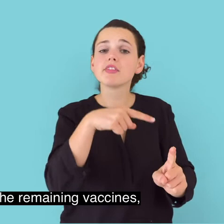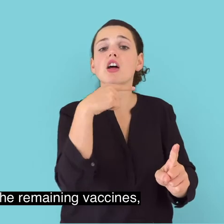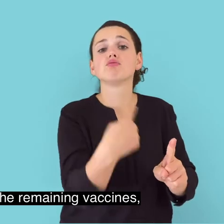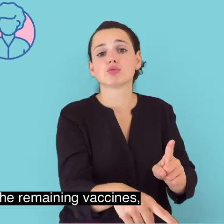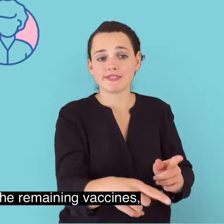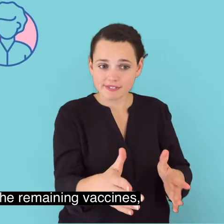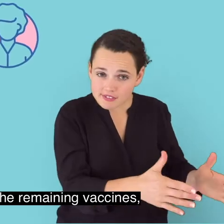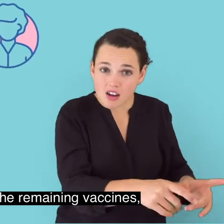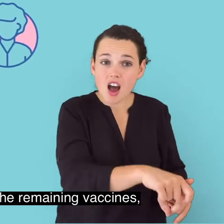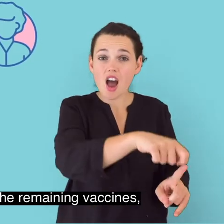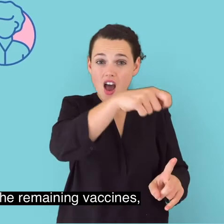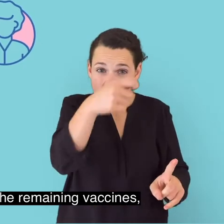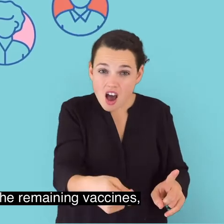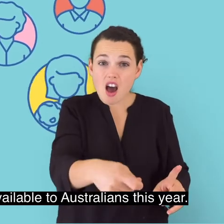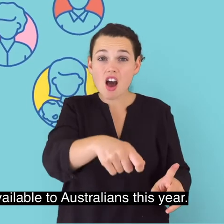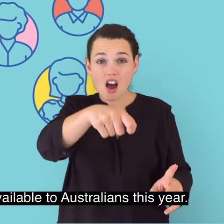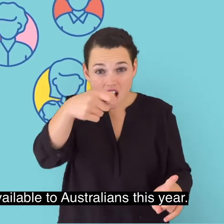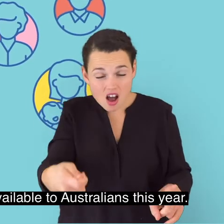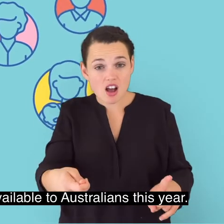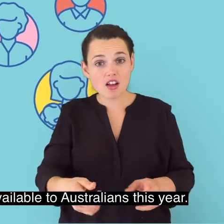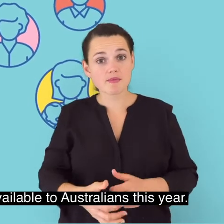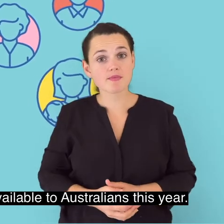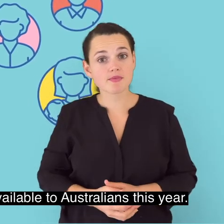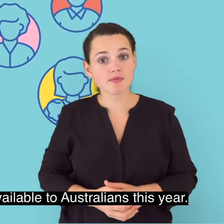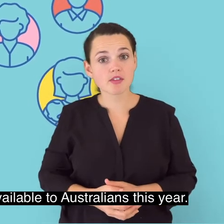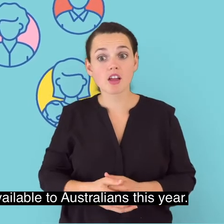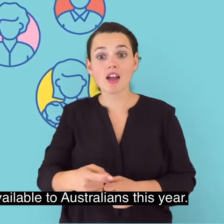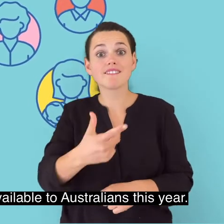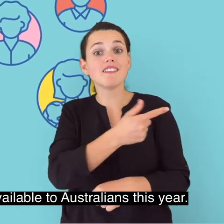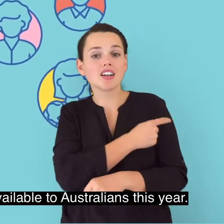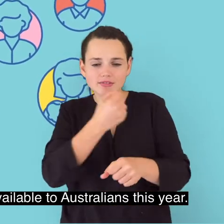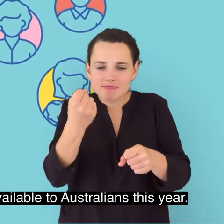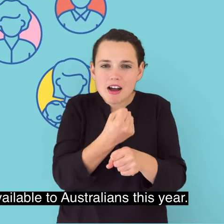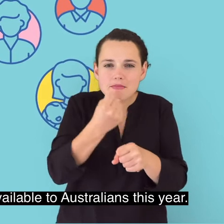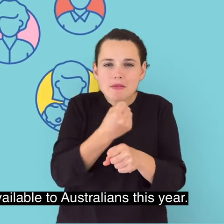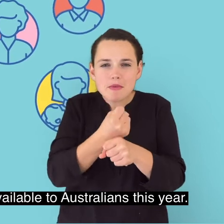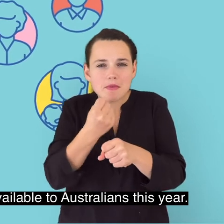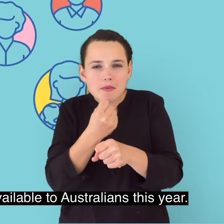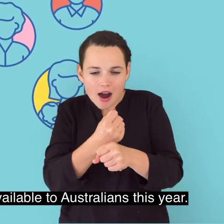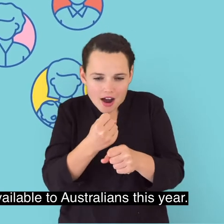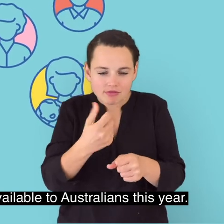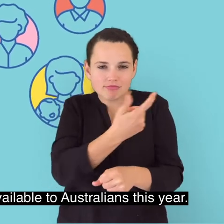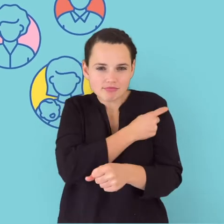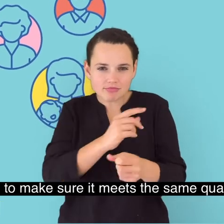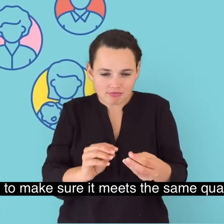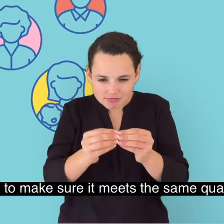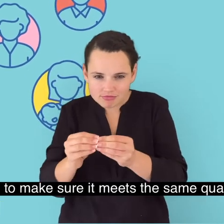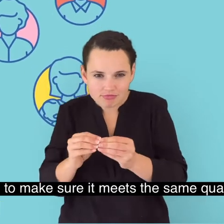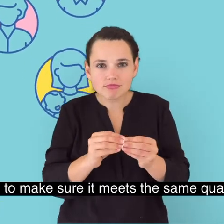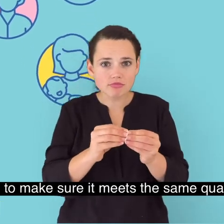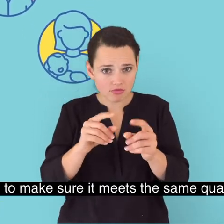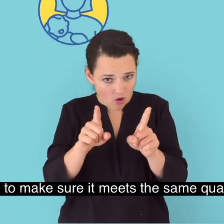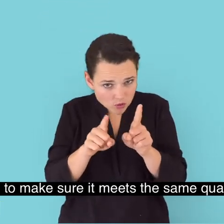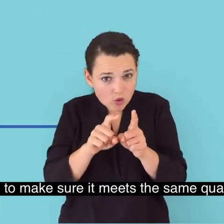to do this with the remaining vaccines before they will be approved and made available to Australians this year. Once